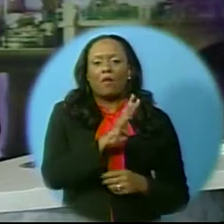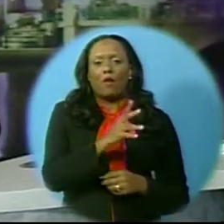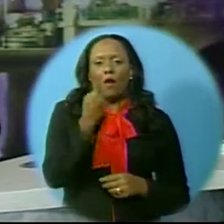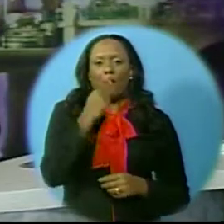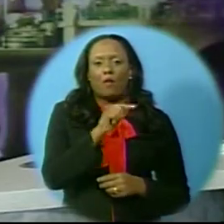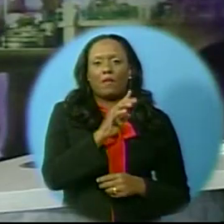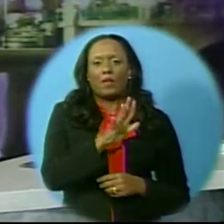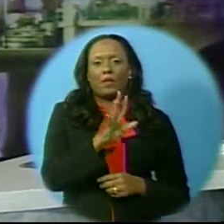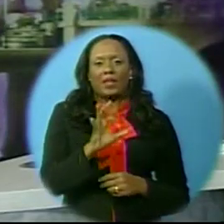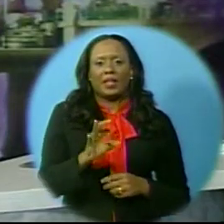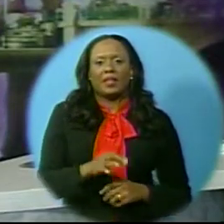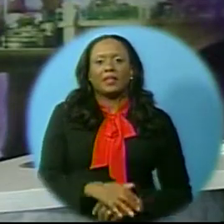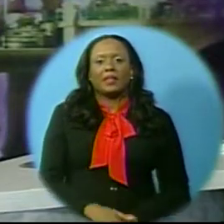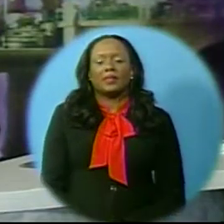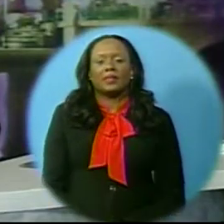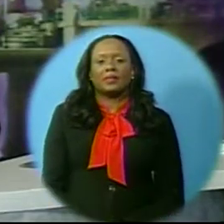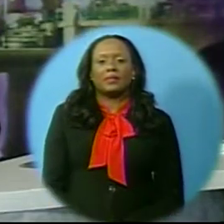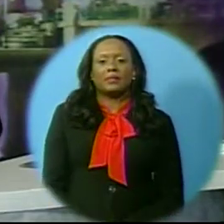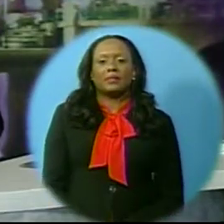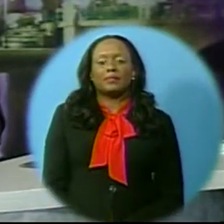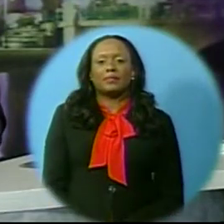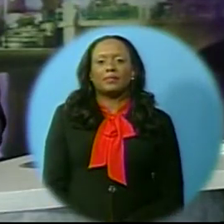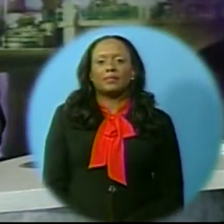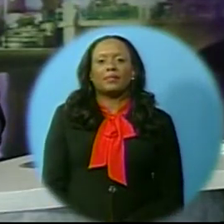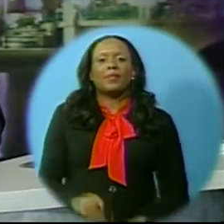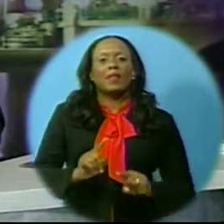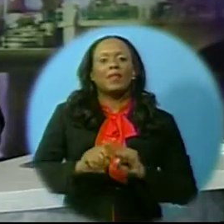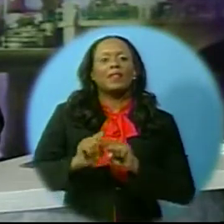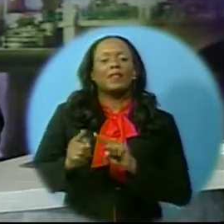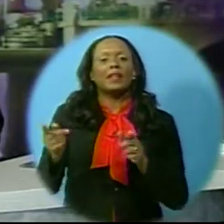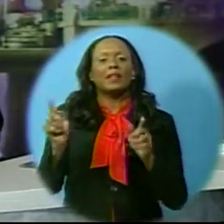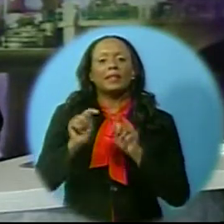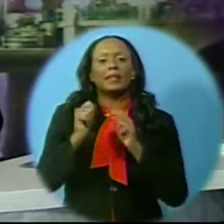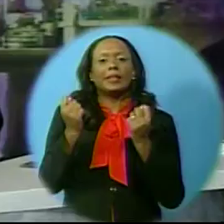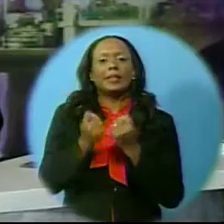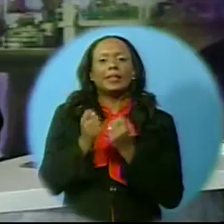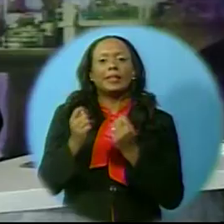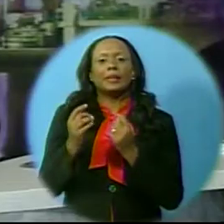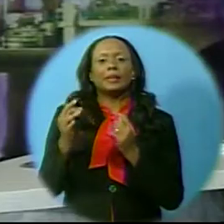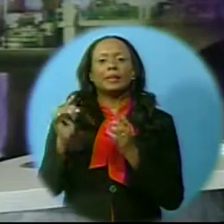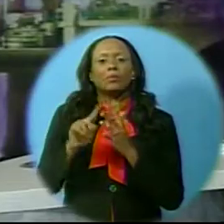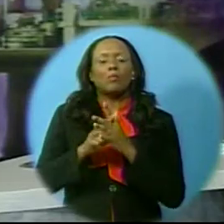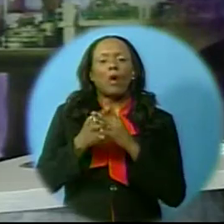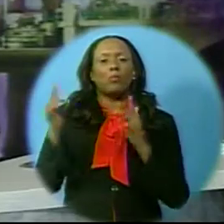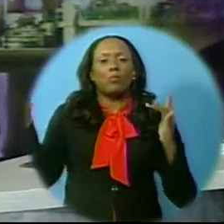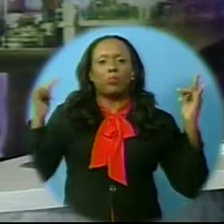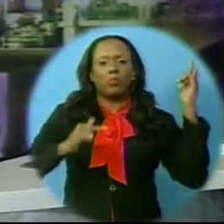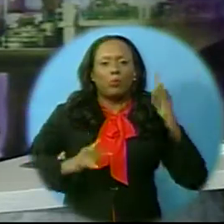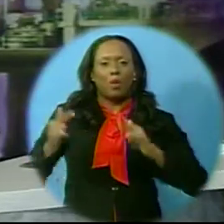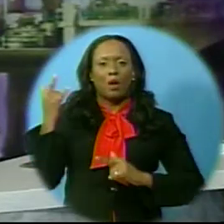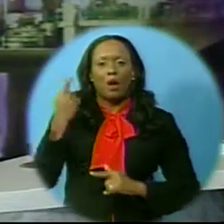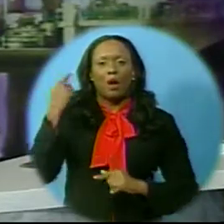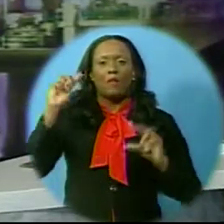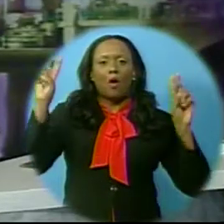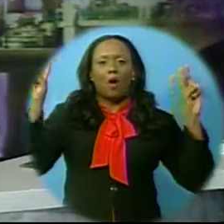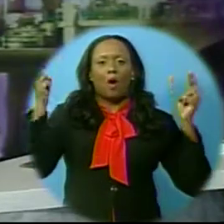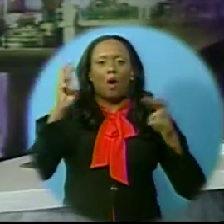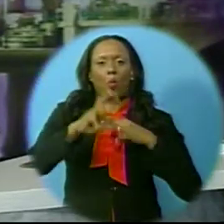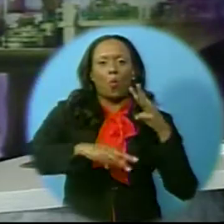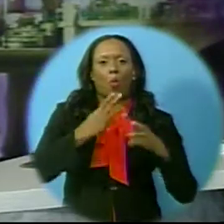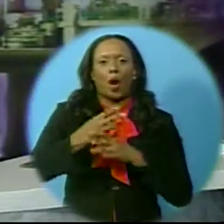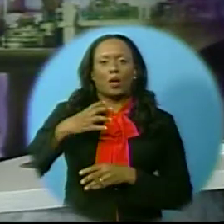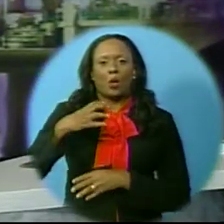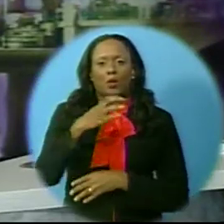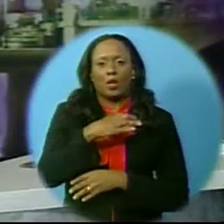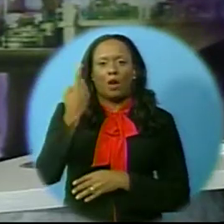4 for 59. Well, the teams began arriving today for this week's start of the World Council of Domino